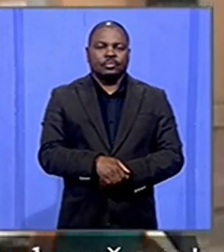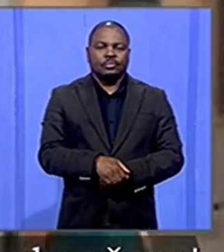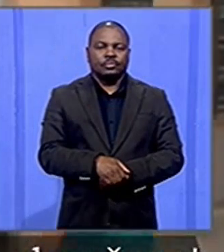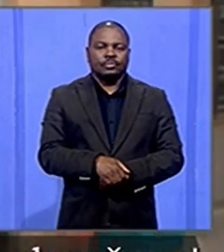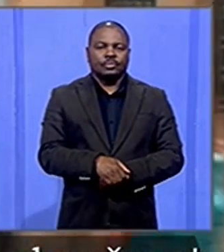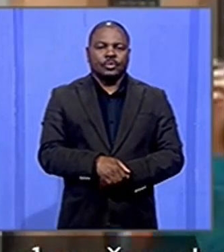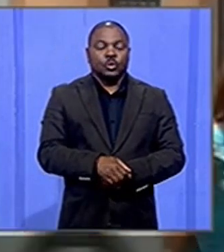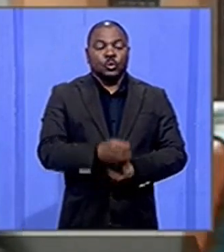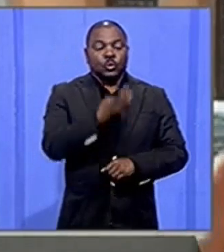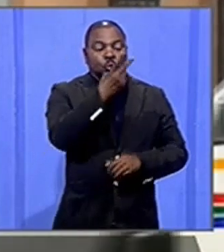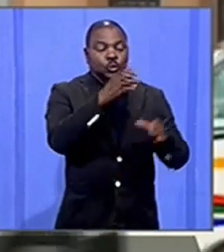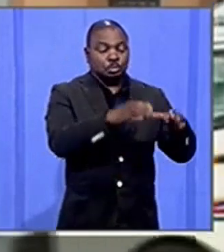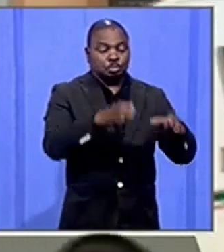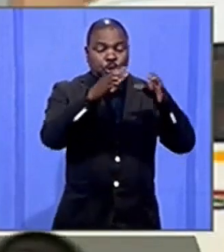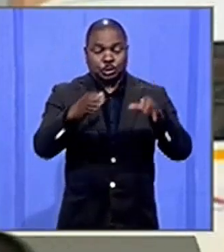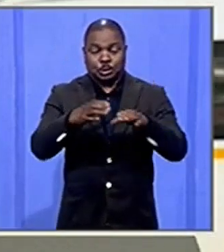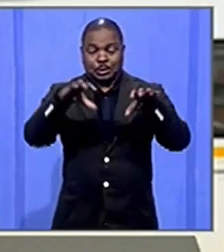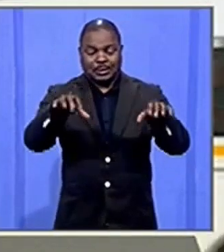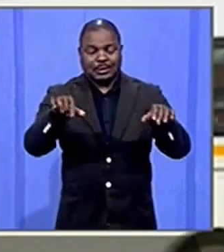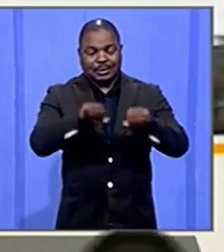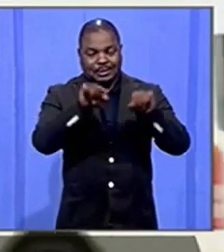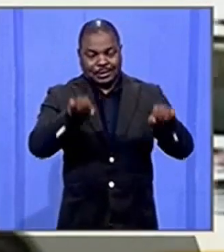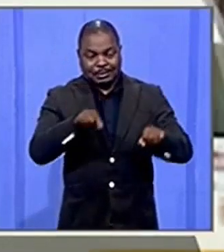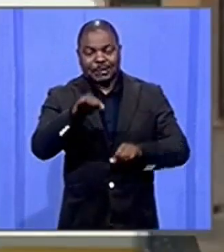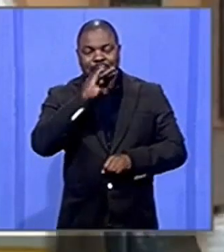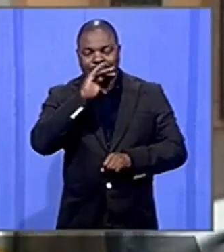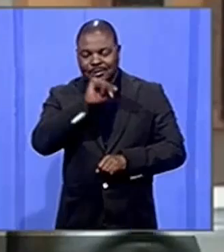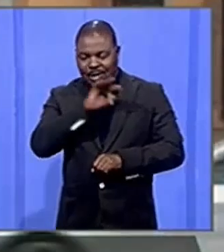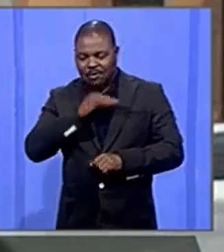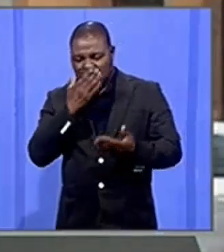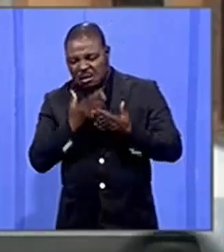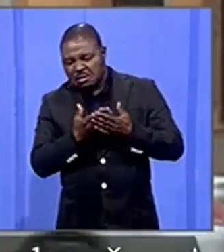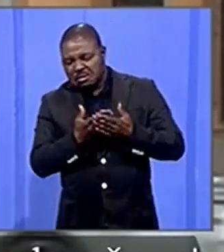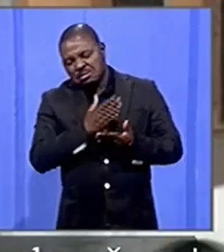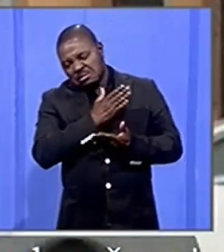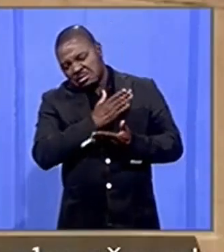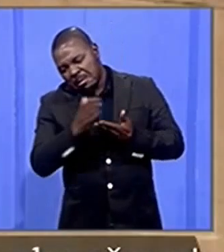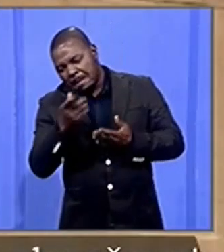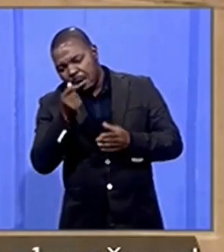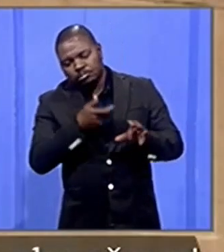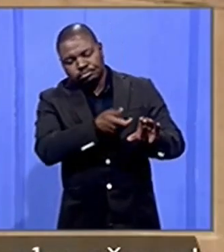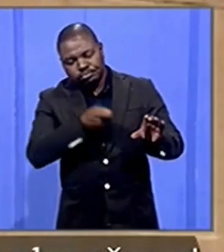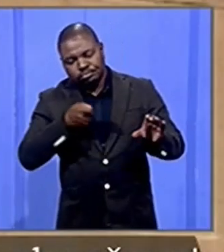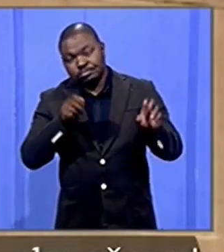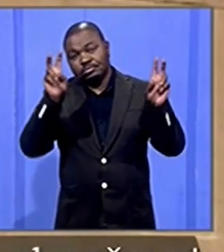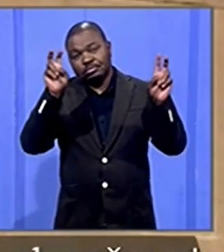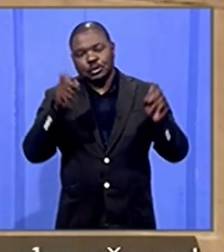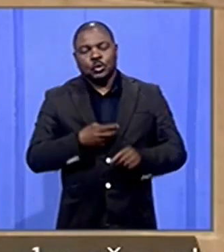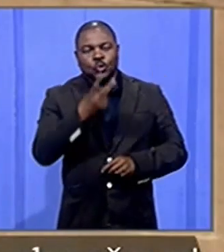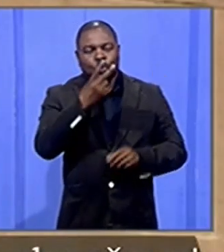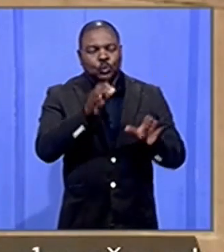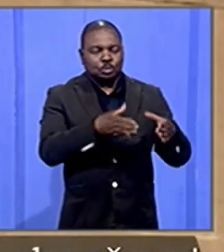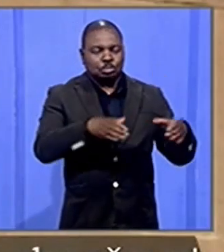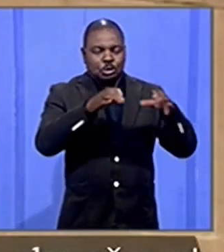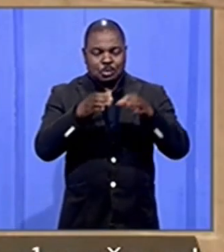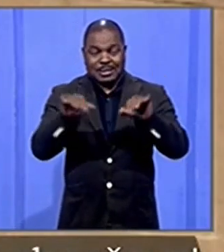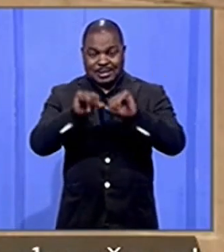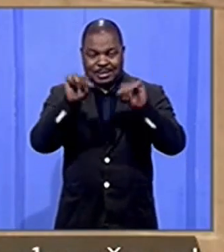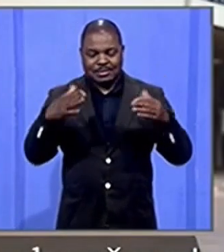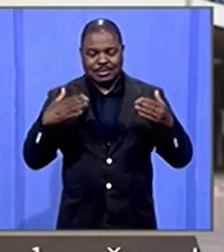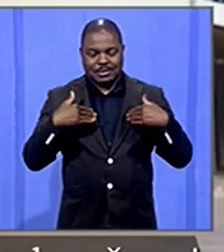Lenaneo la mehuta e mebedi la go dumella bašomi go ntšha karolwana ye nngwe ya bona ya penšene yeo e tsebiwago ka two-pot system le thomile ka la